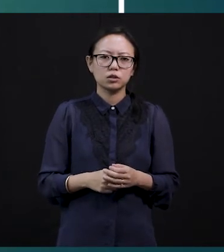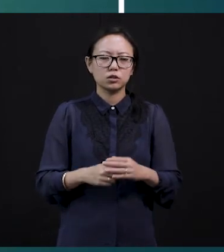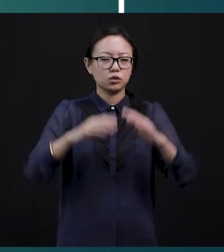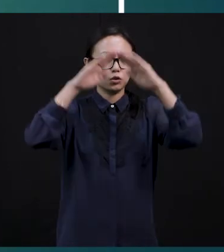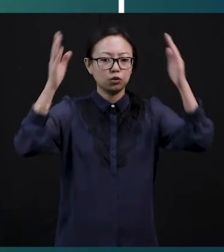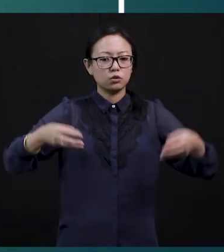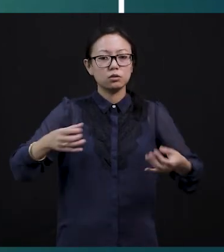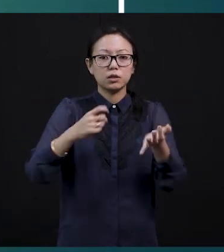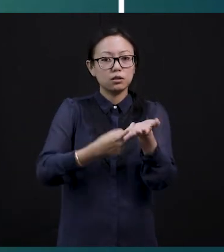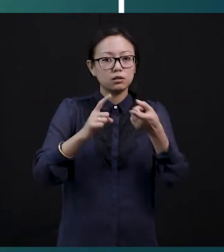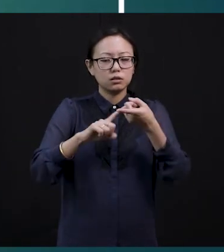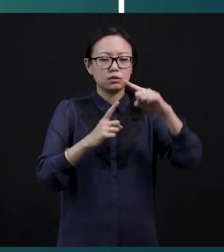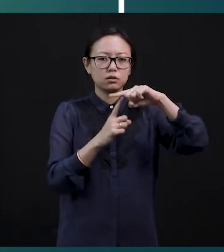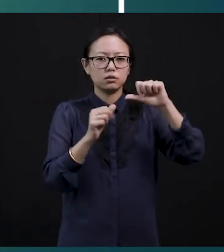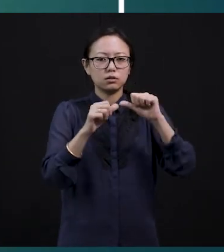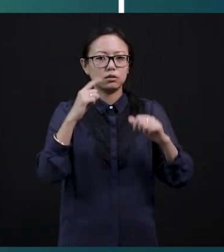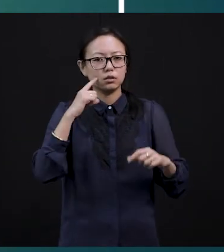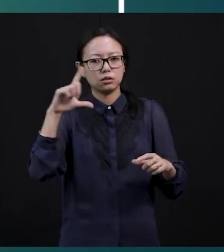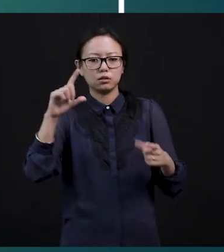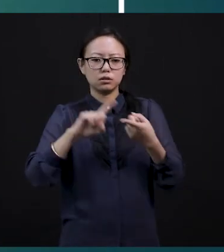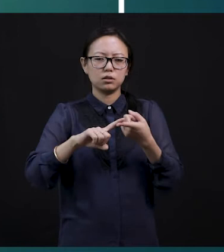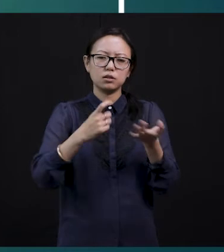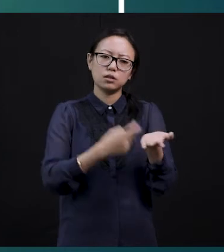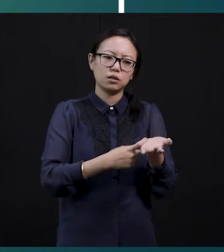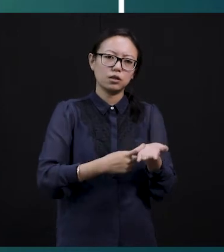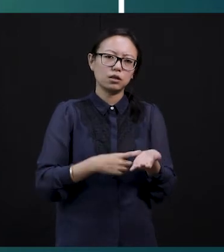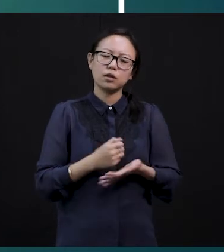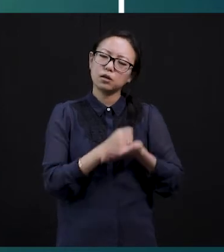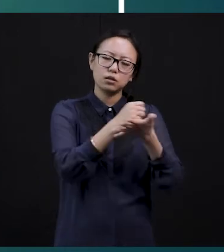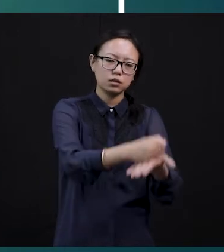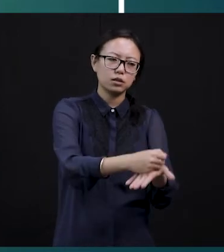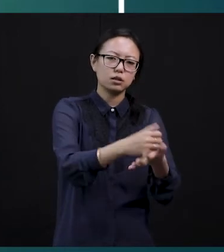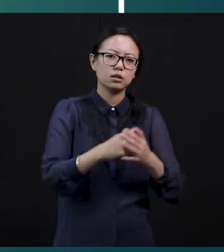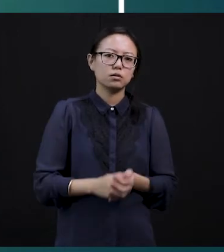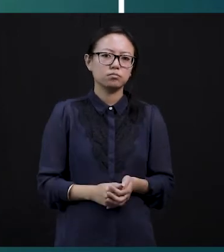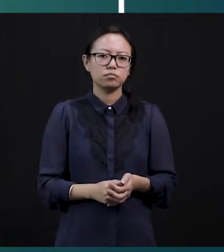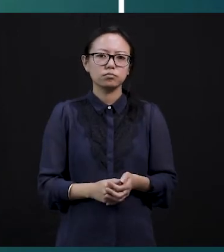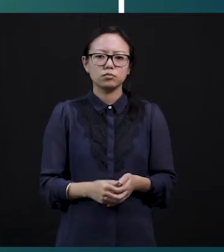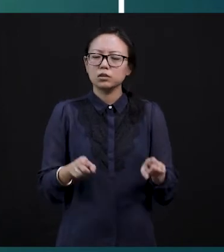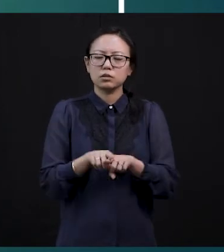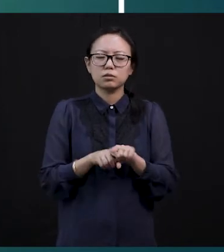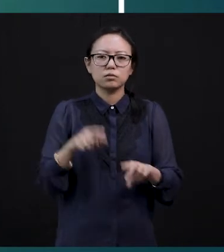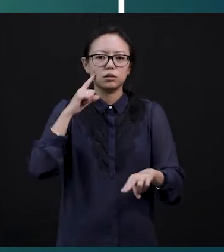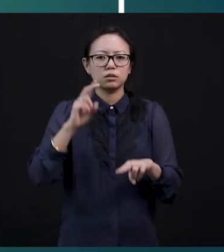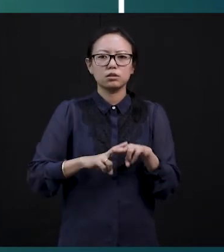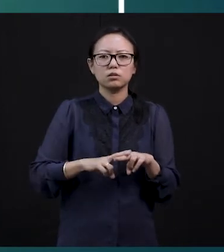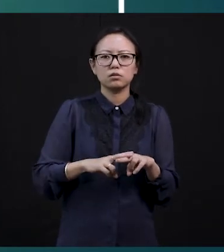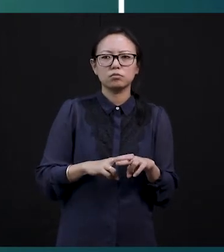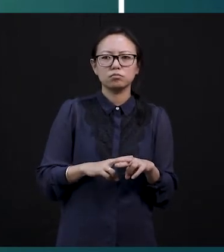Most of the time, it is the wholesaler who's going to come and give those 100 packets of ice cream, and I store it in my